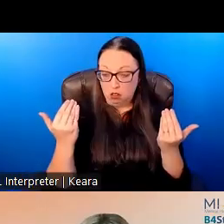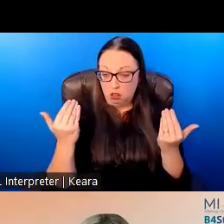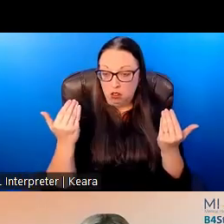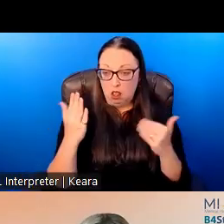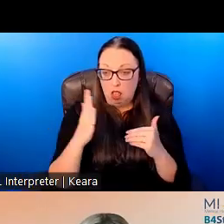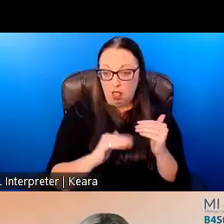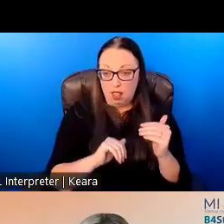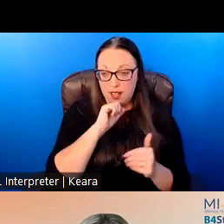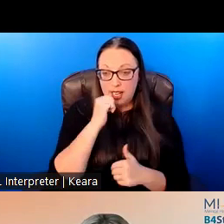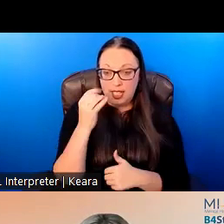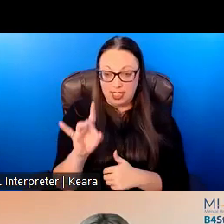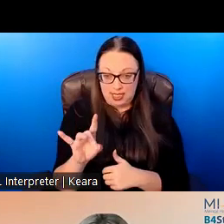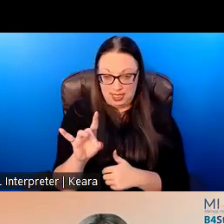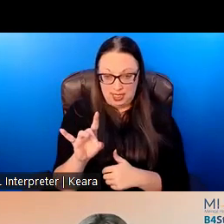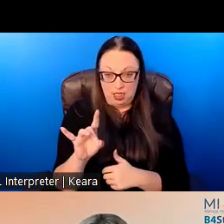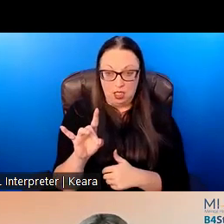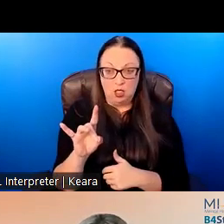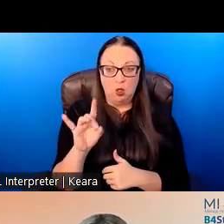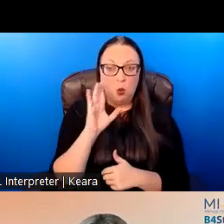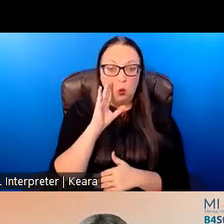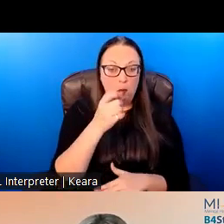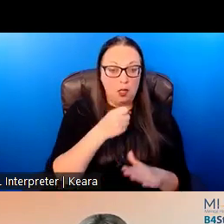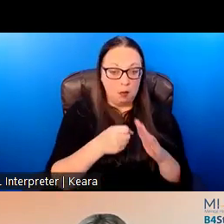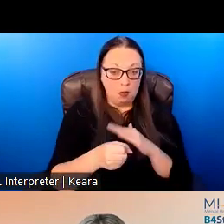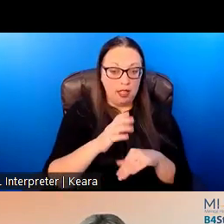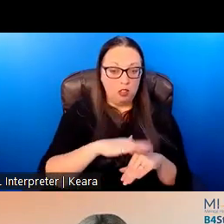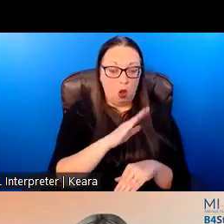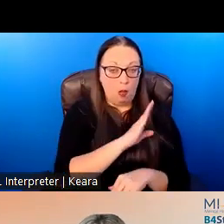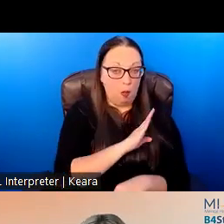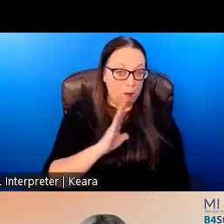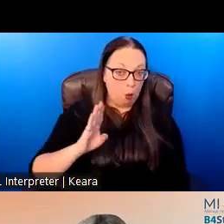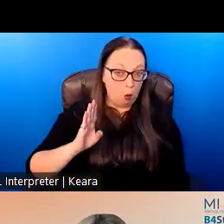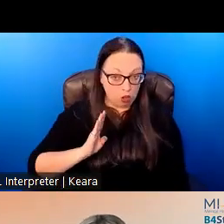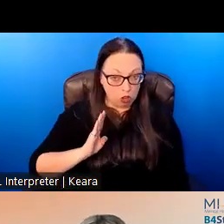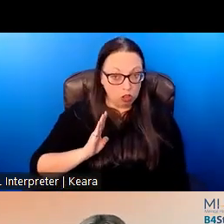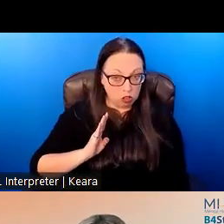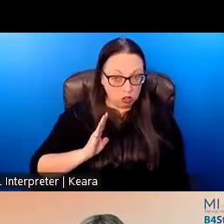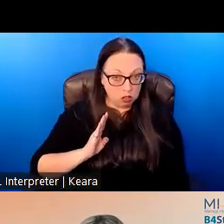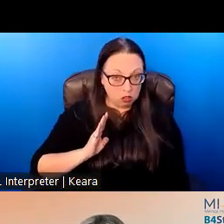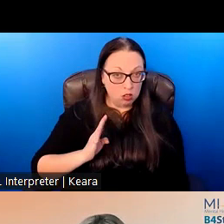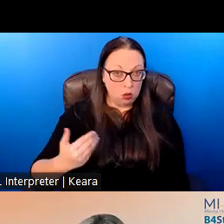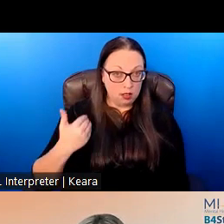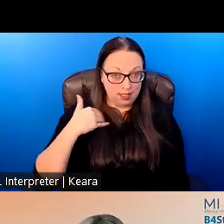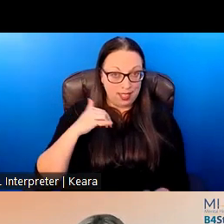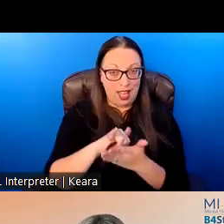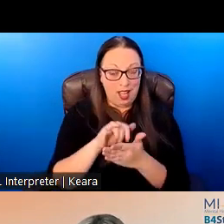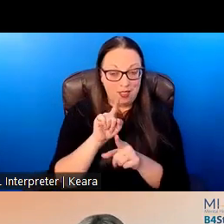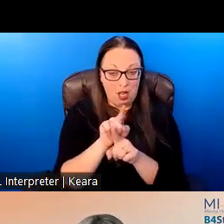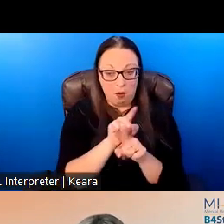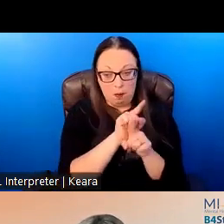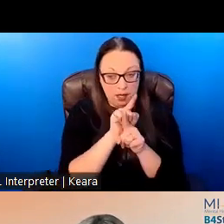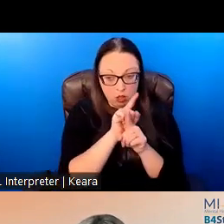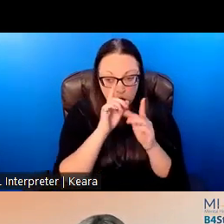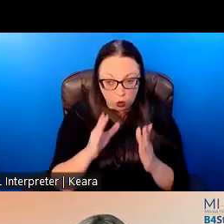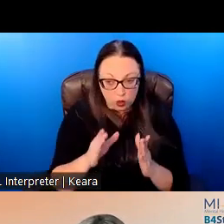than 18 will be placed on the board so that they get that mentoring and kind